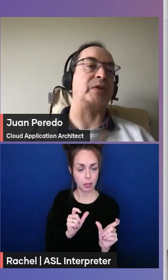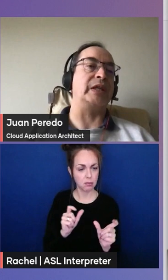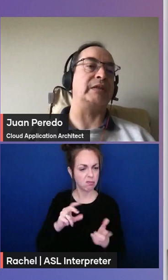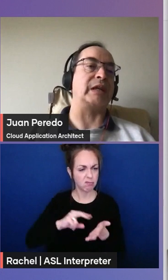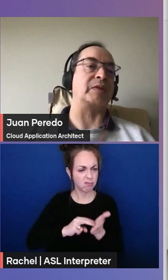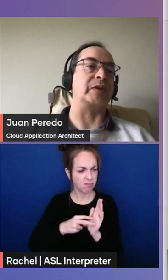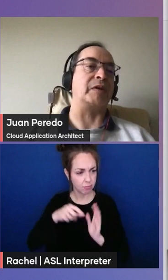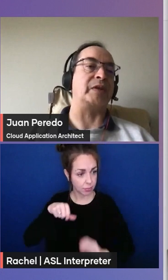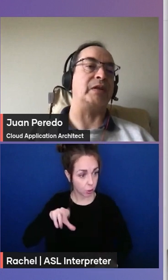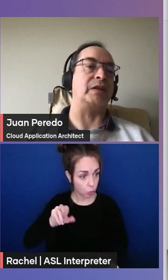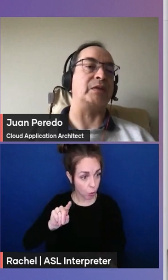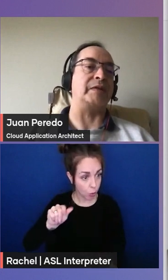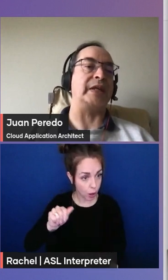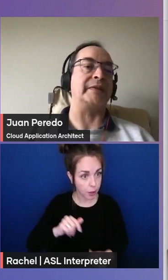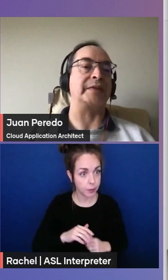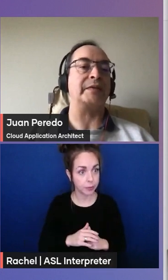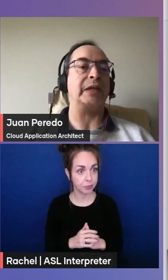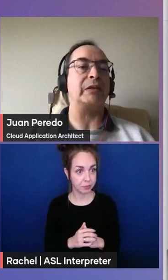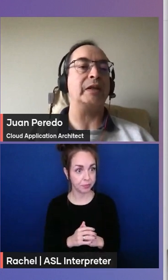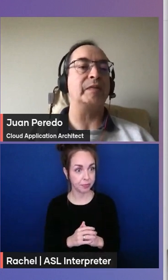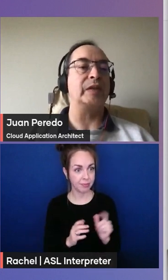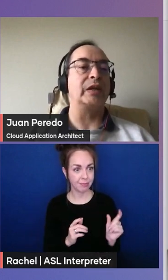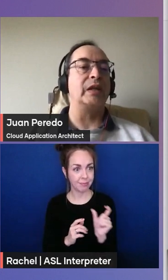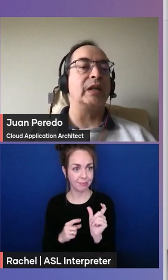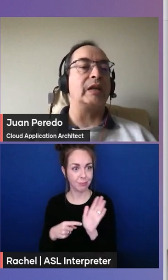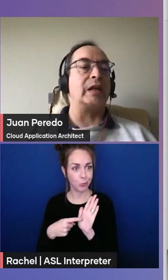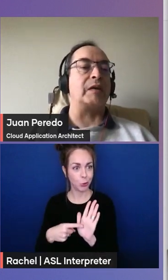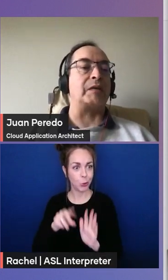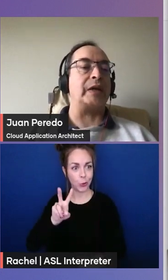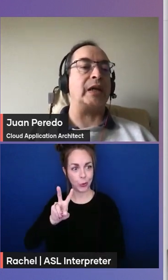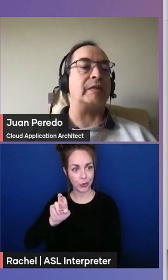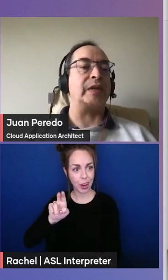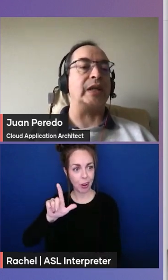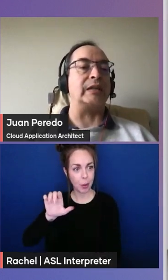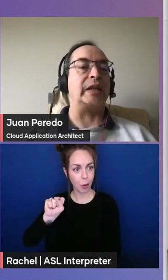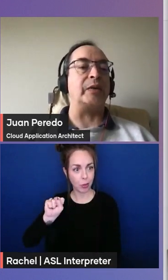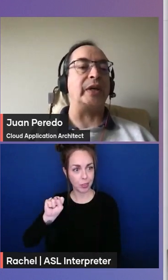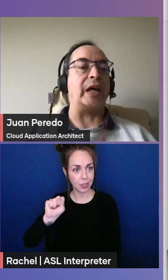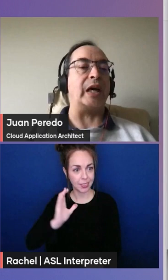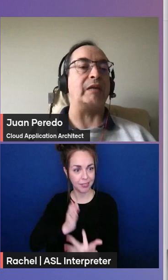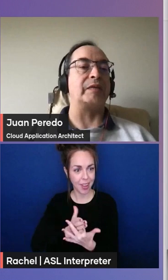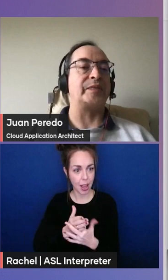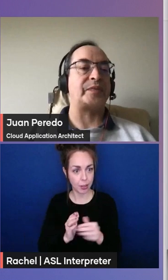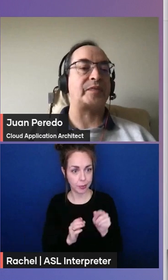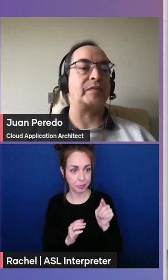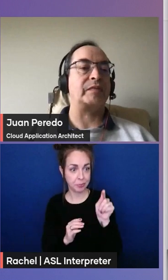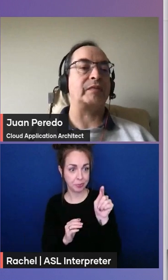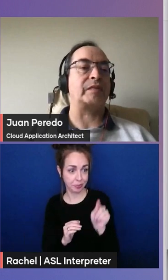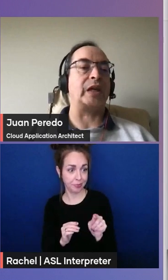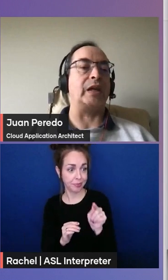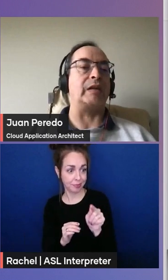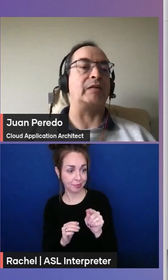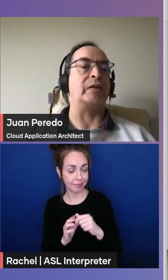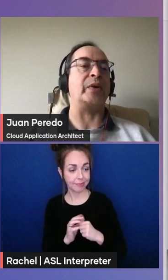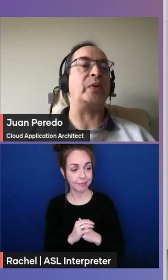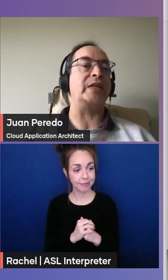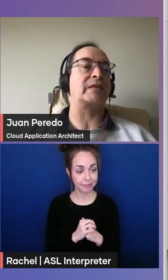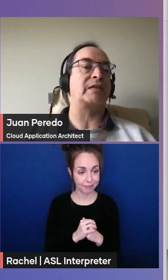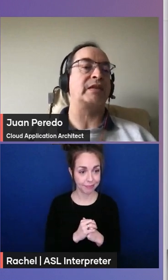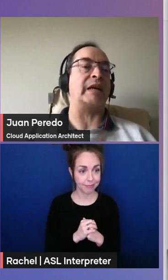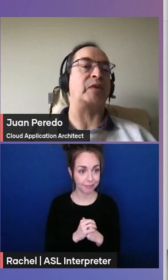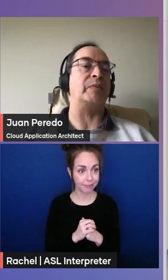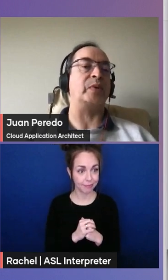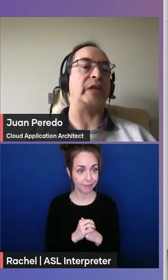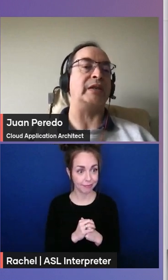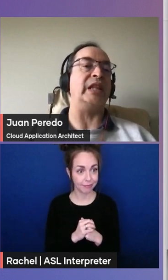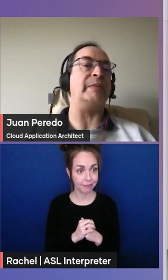So I'm going to come here into the variables folder of file, and here we have the requests